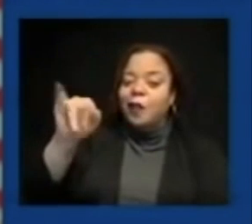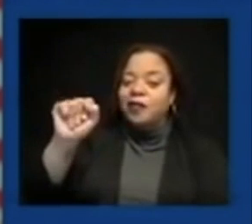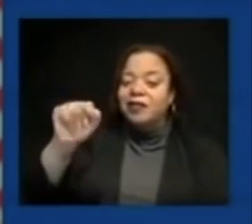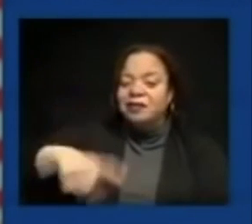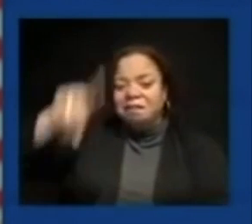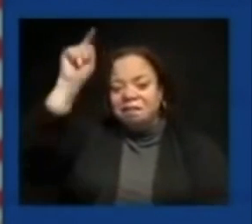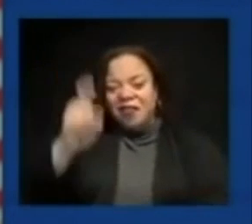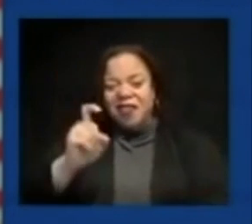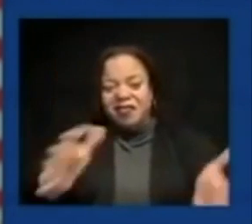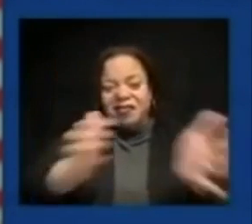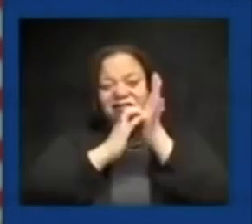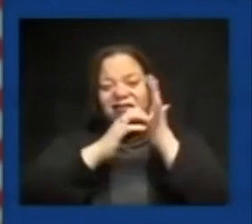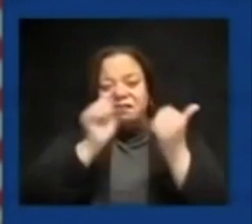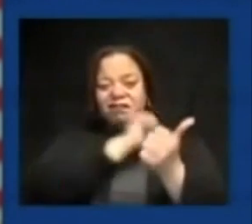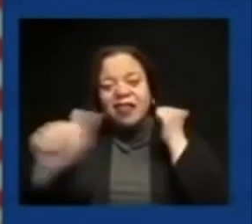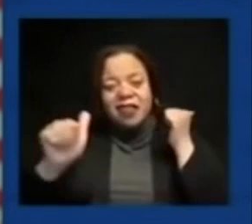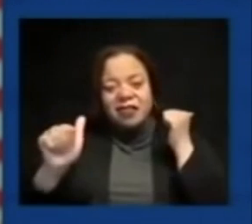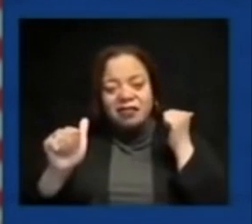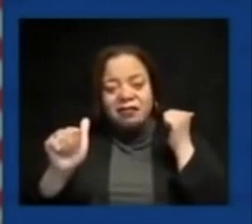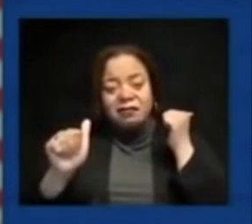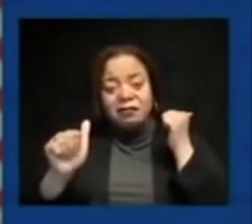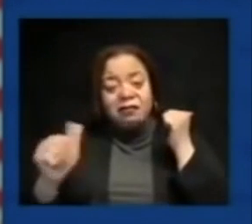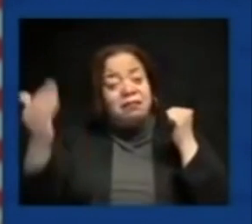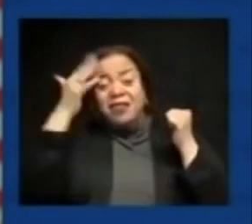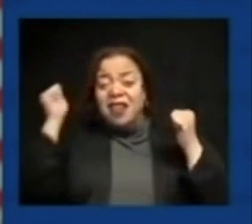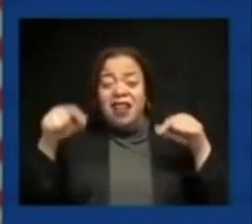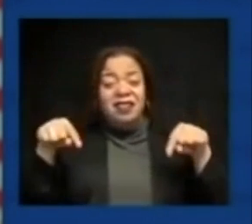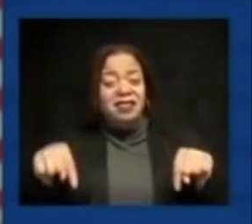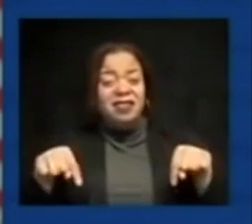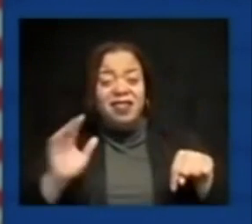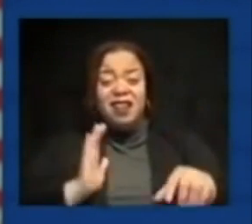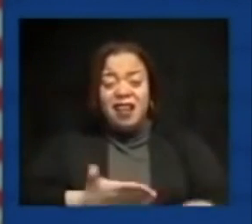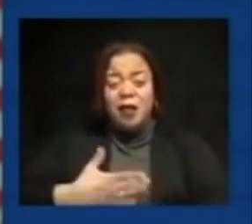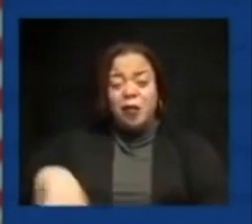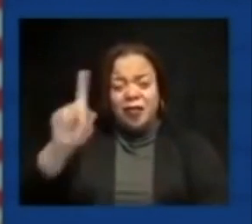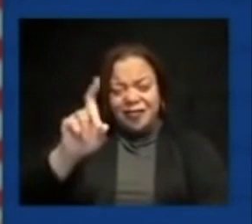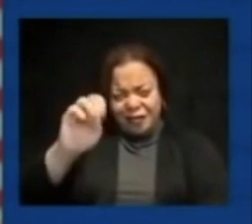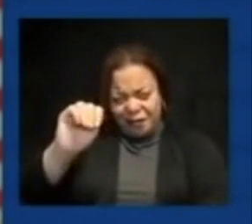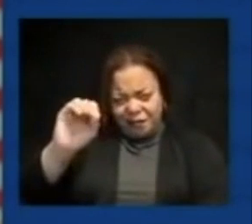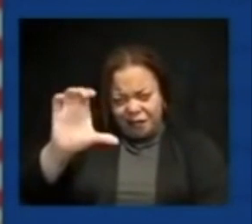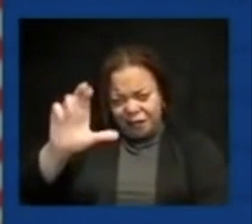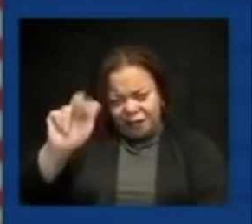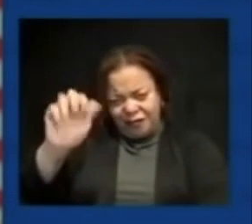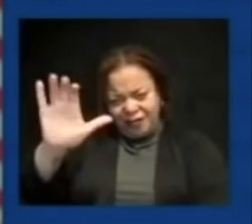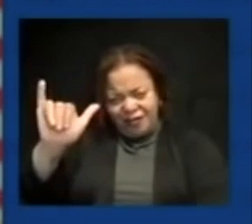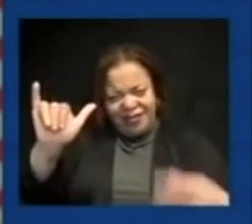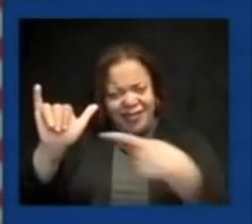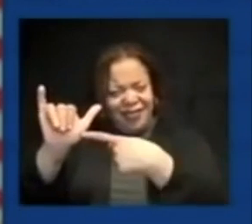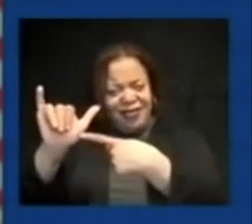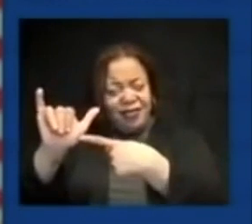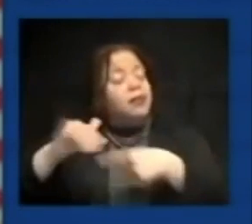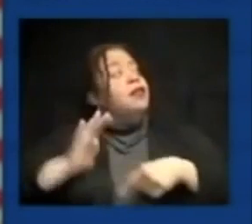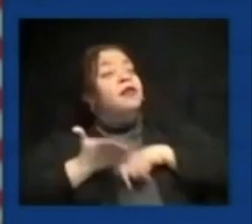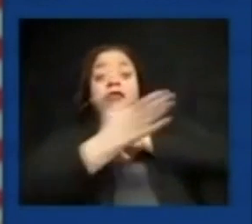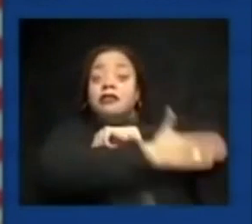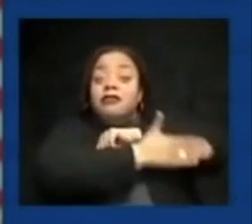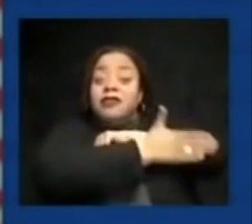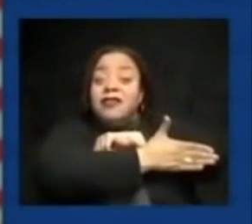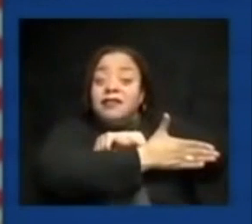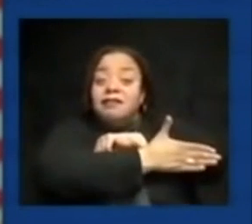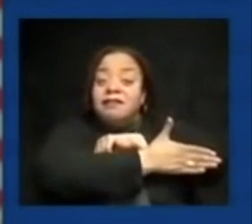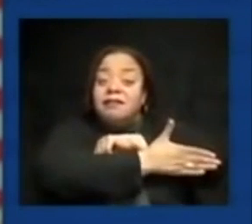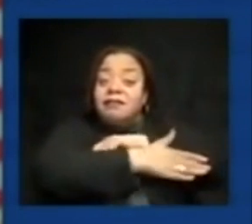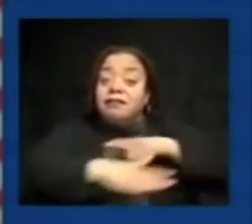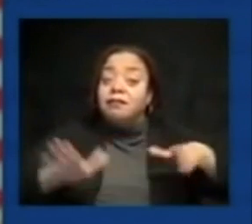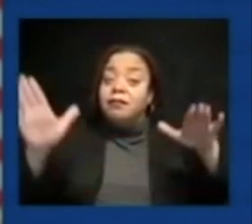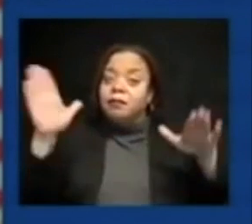Because in a democracy, in our democracy, in our nation, our pledge to